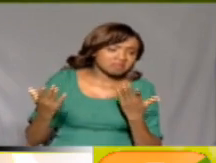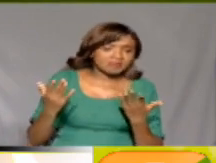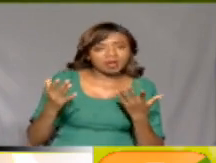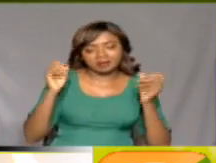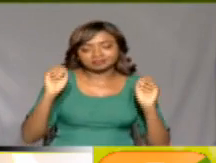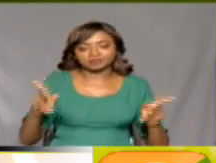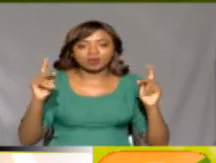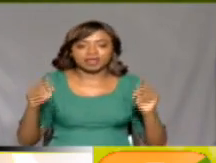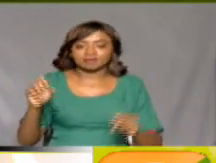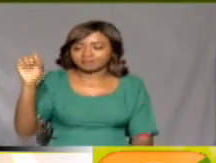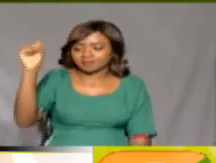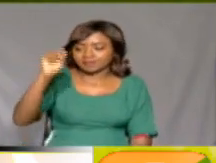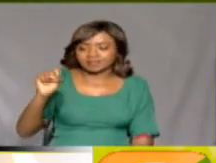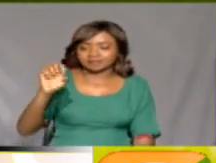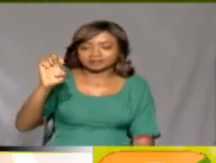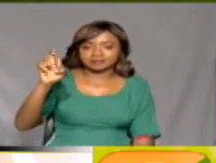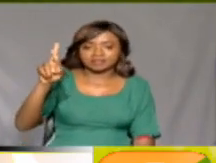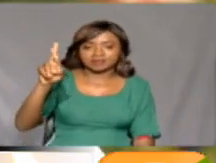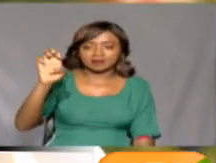okay, Serena.